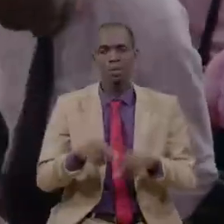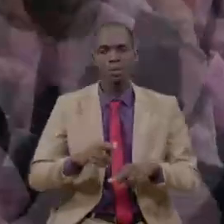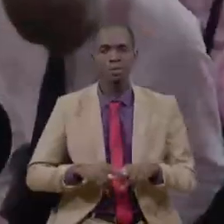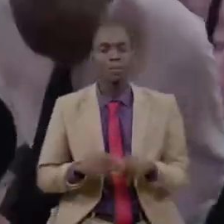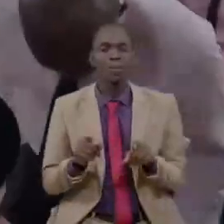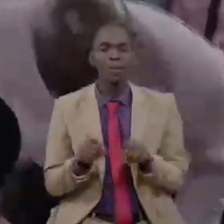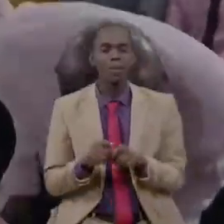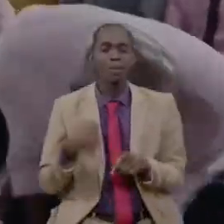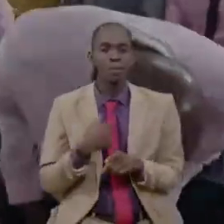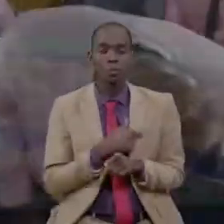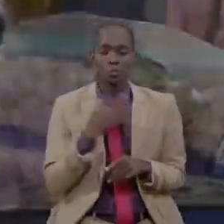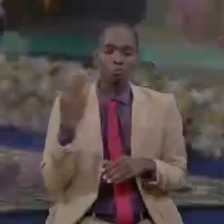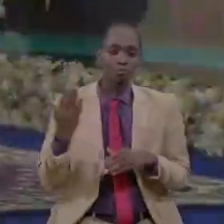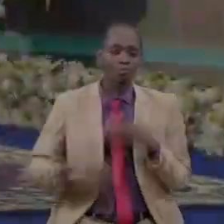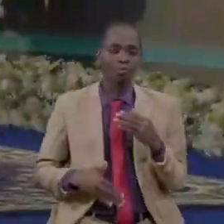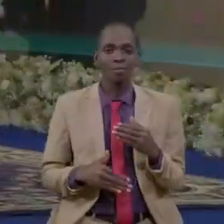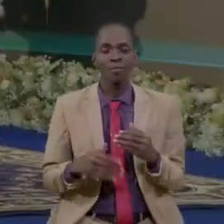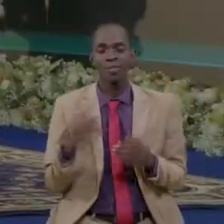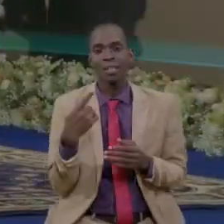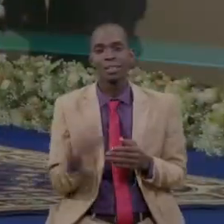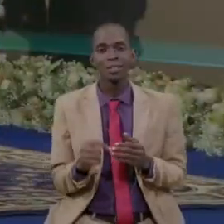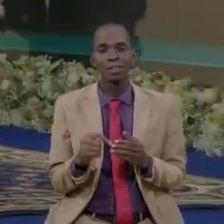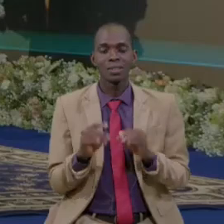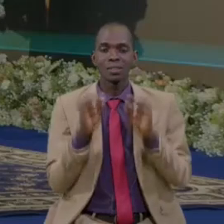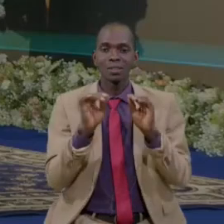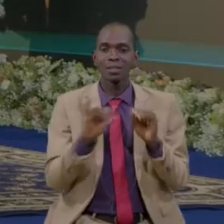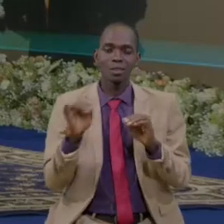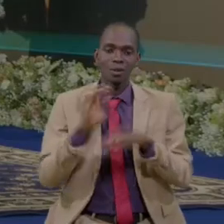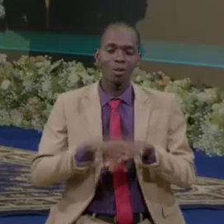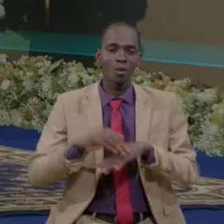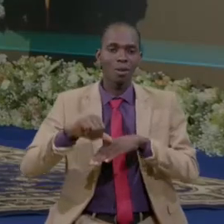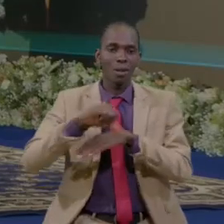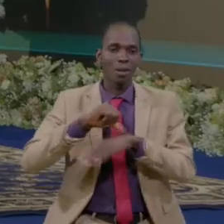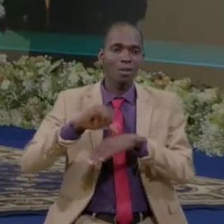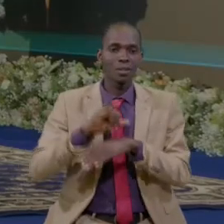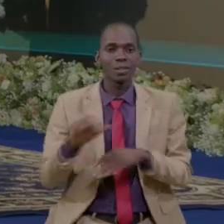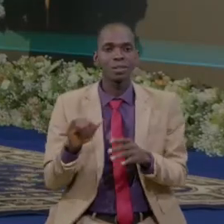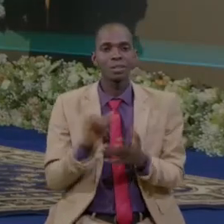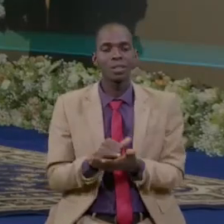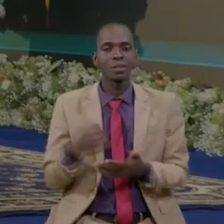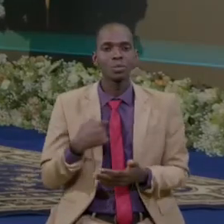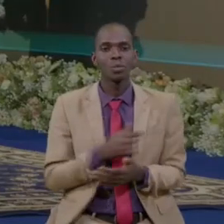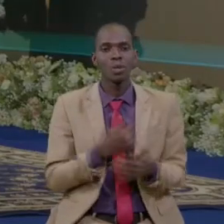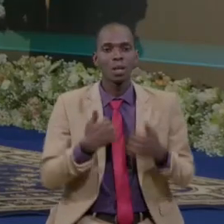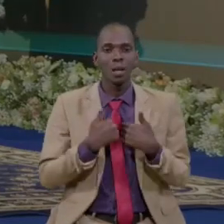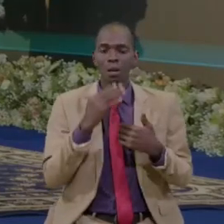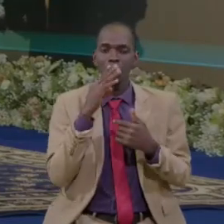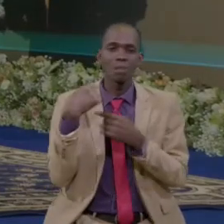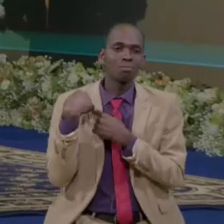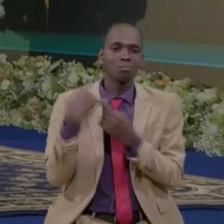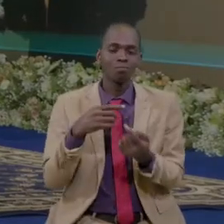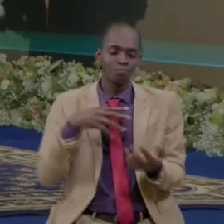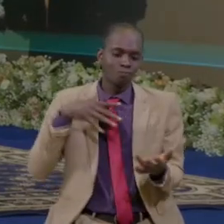the series of an anointing that we have been looking at, we've had the first